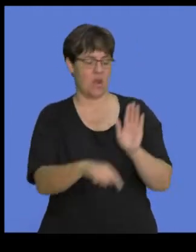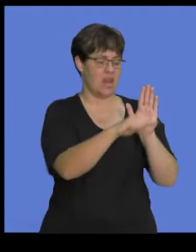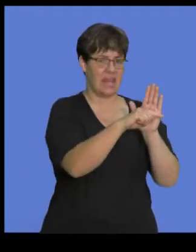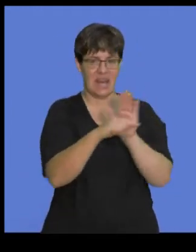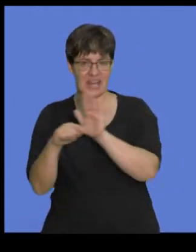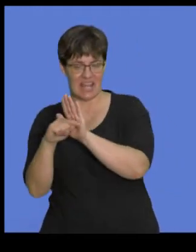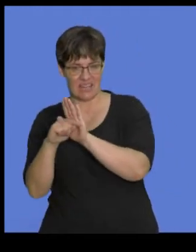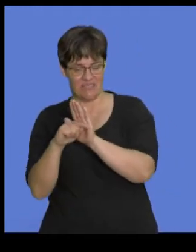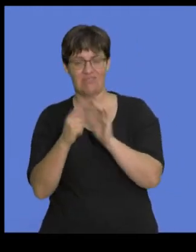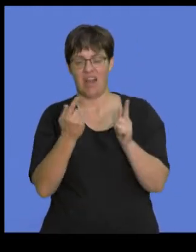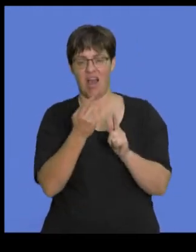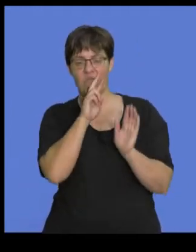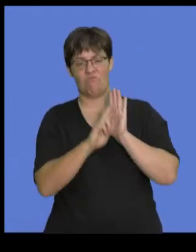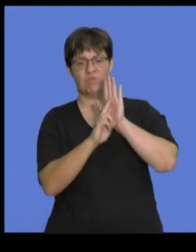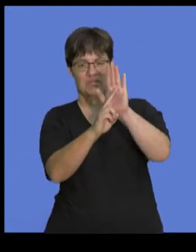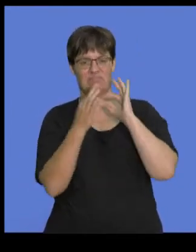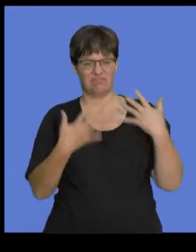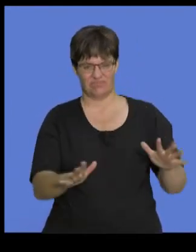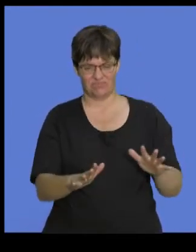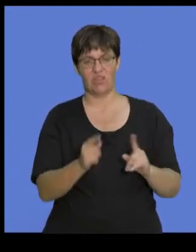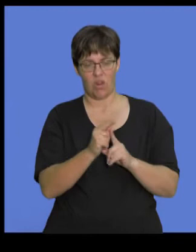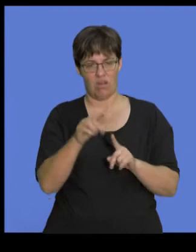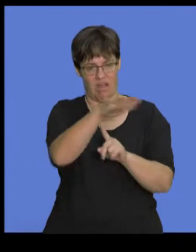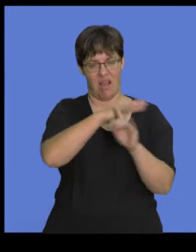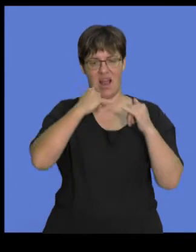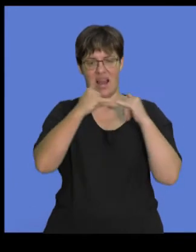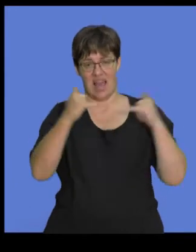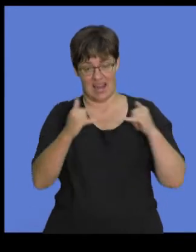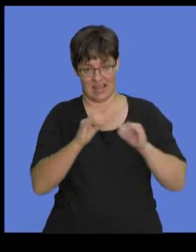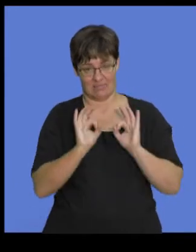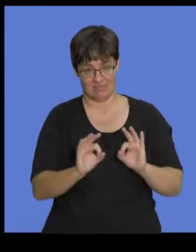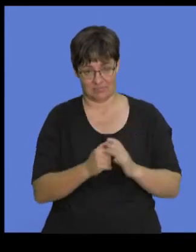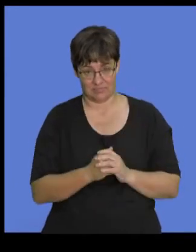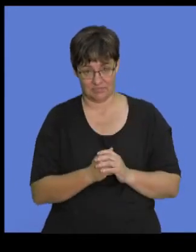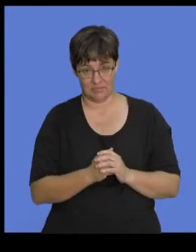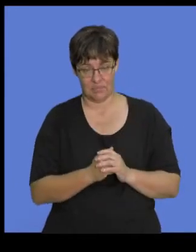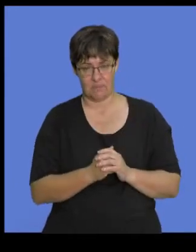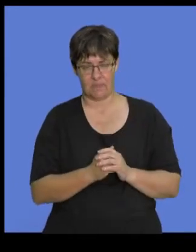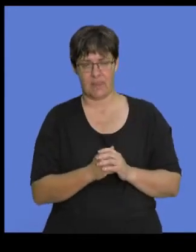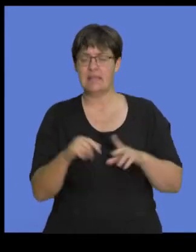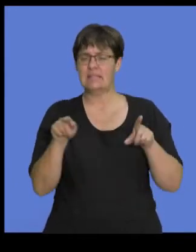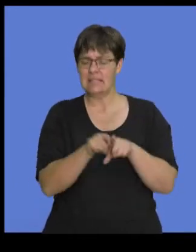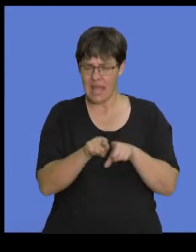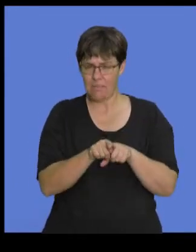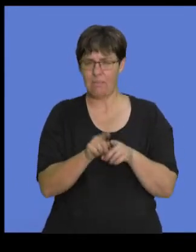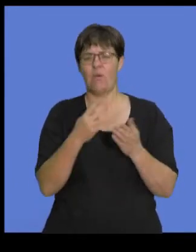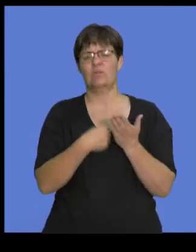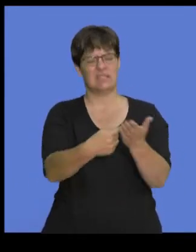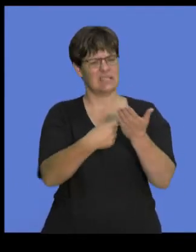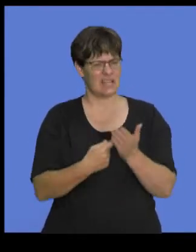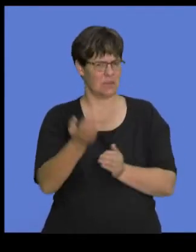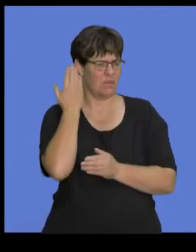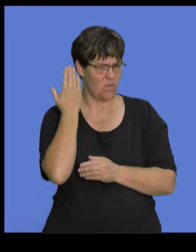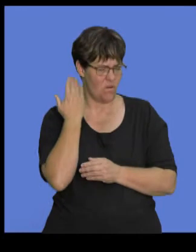charges interact, we can represent that field using the electric field lines. And based on that, we also spoke about, in our